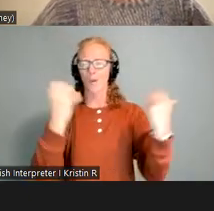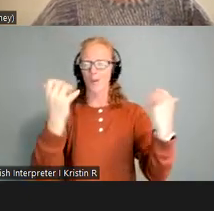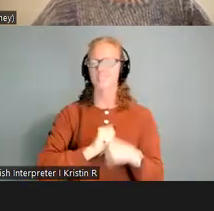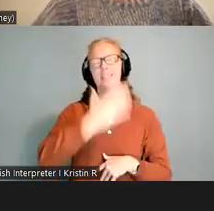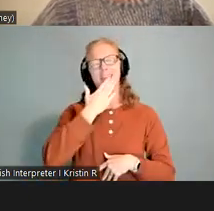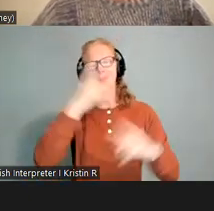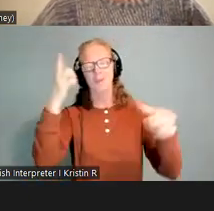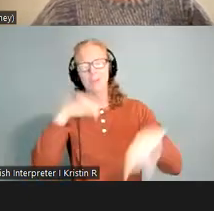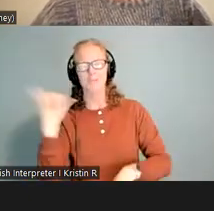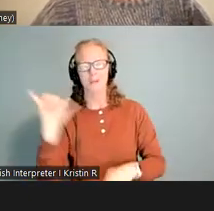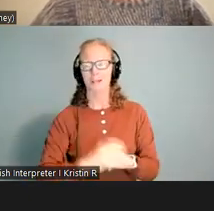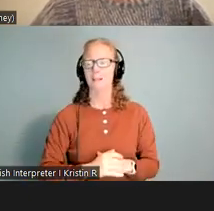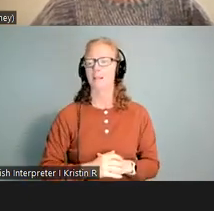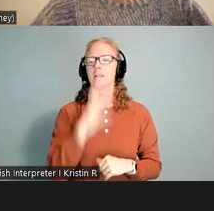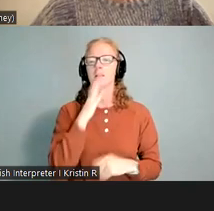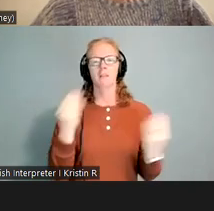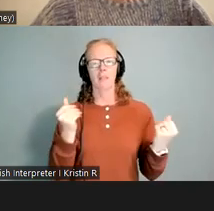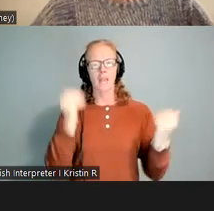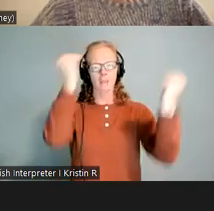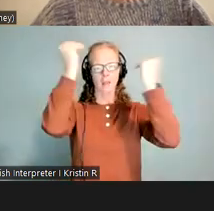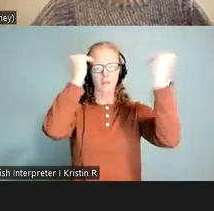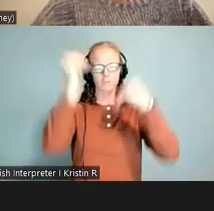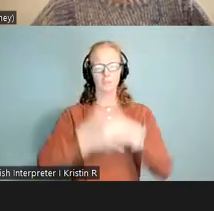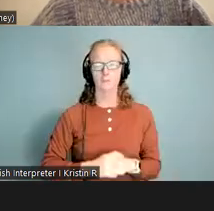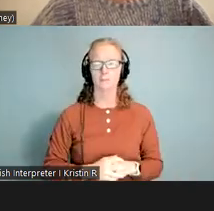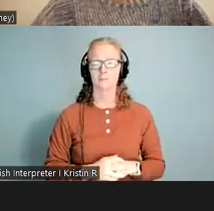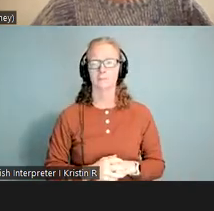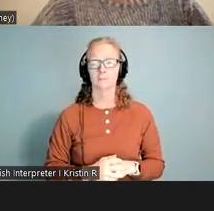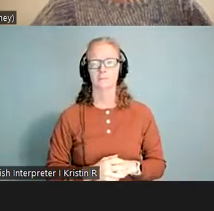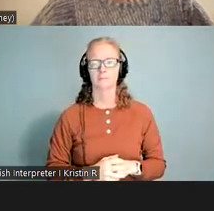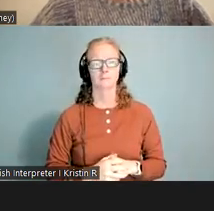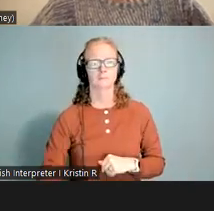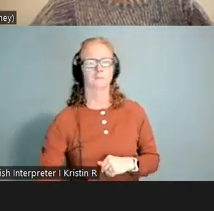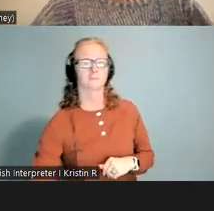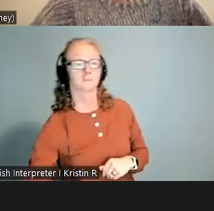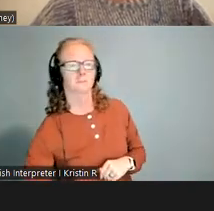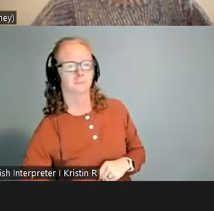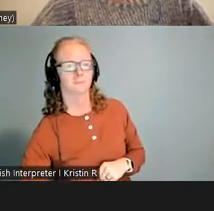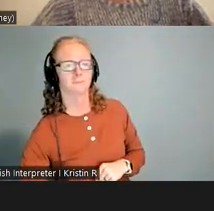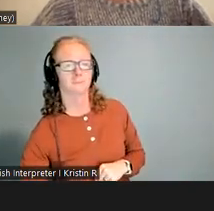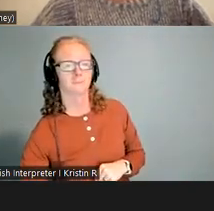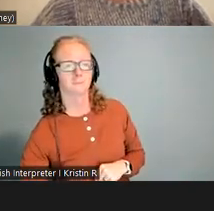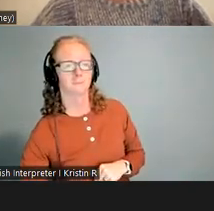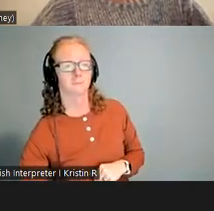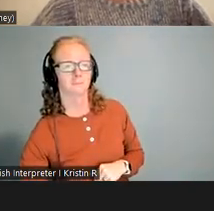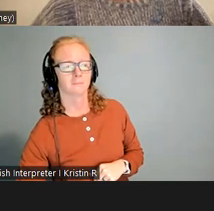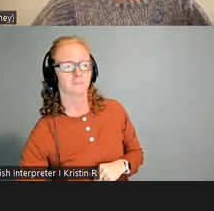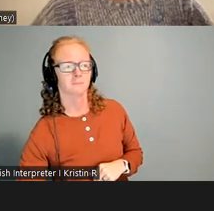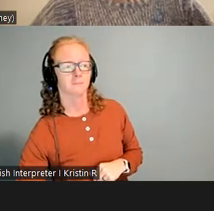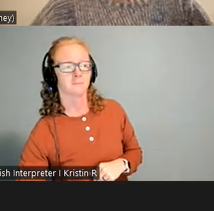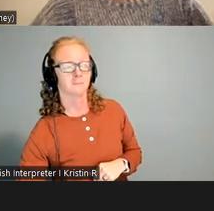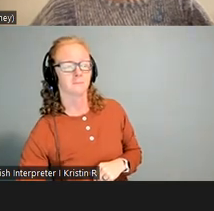well. I'd like to give our land acknowledgement. The Portland metro area rests on